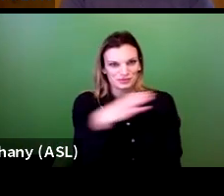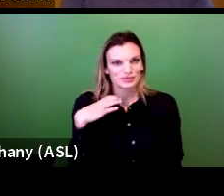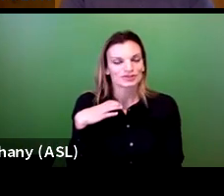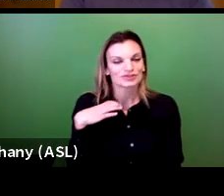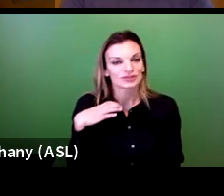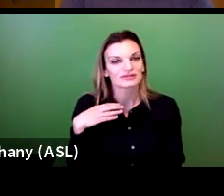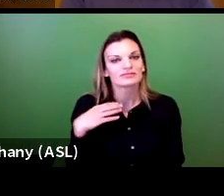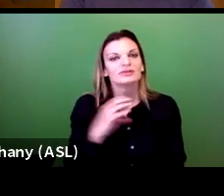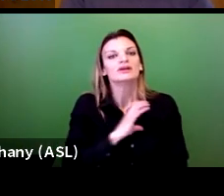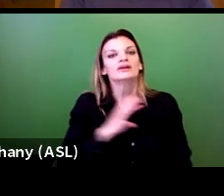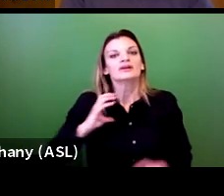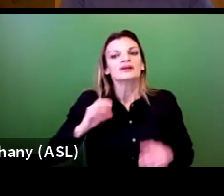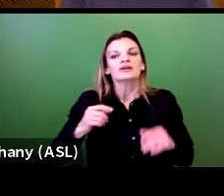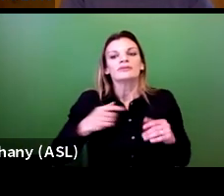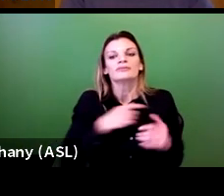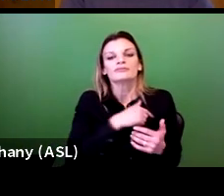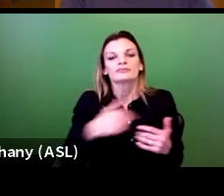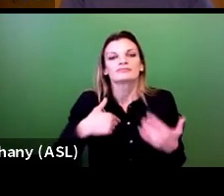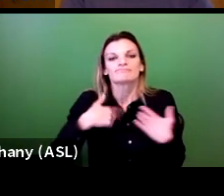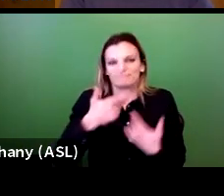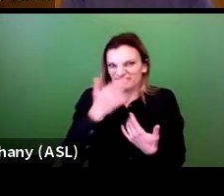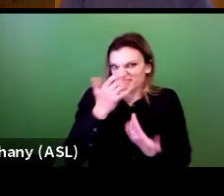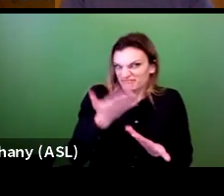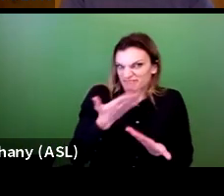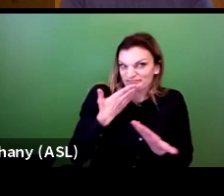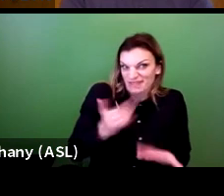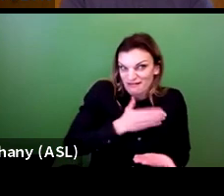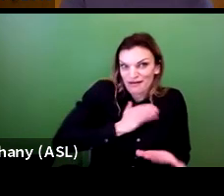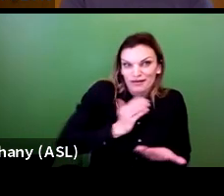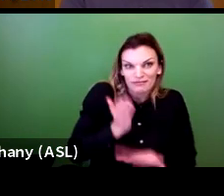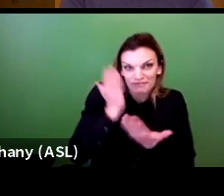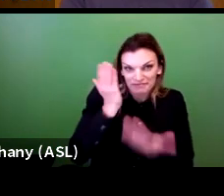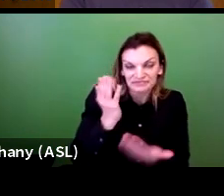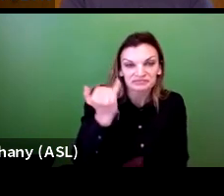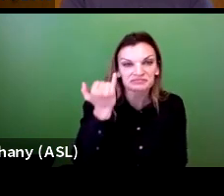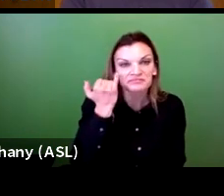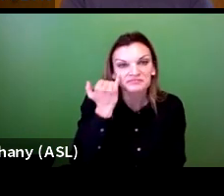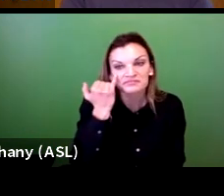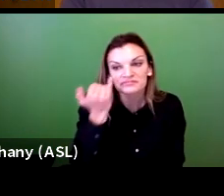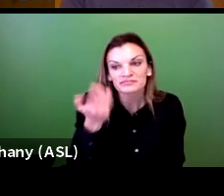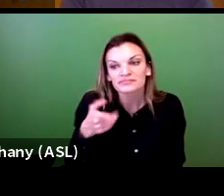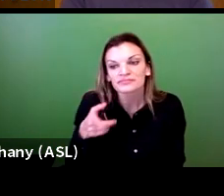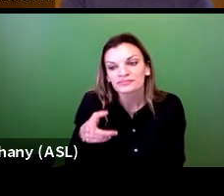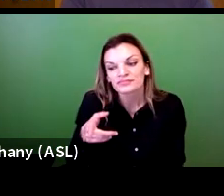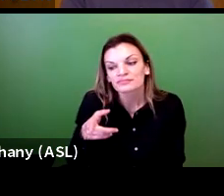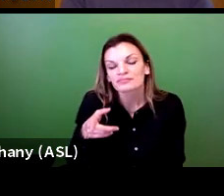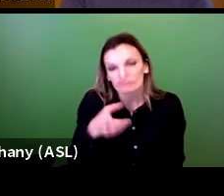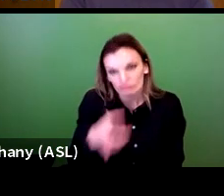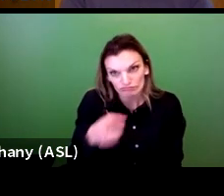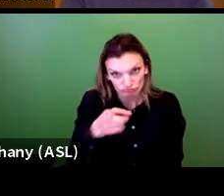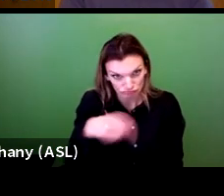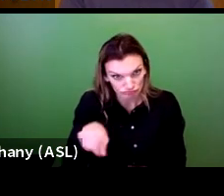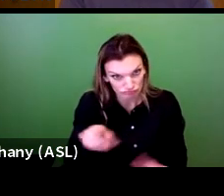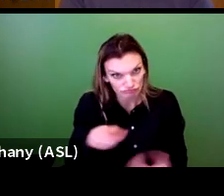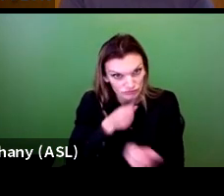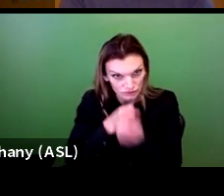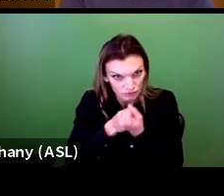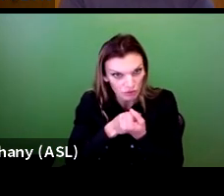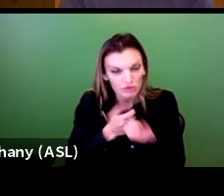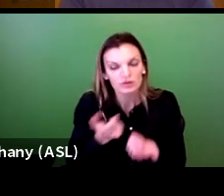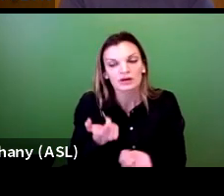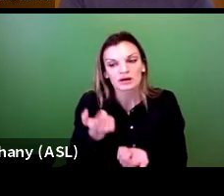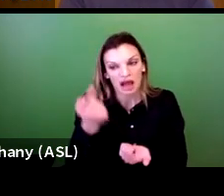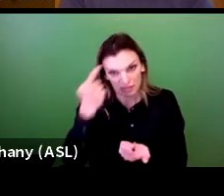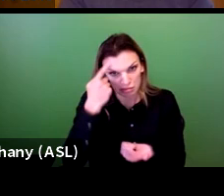your recommendation on who we should move forward with. And if this commission asks its committee to do that, then I think the committee could